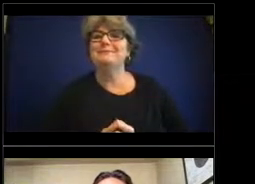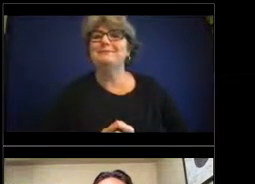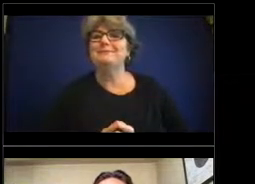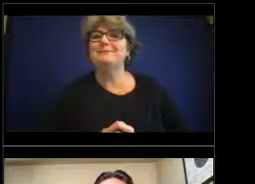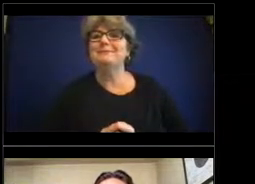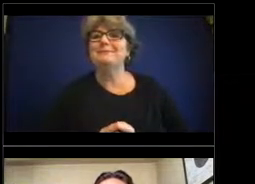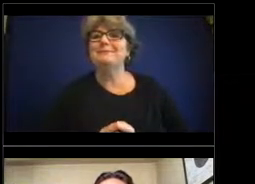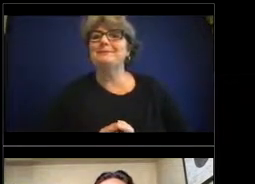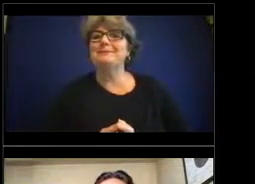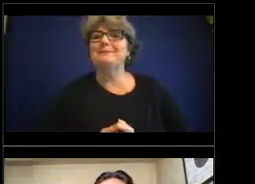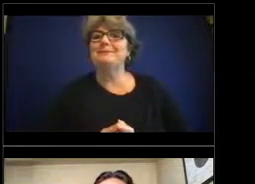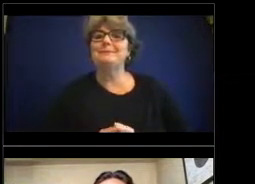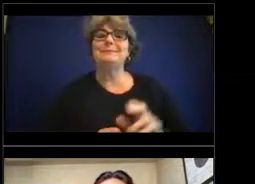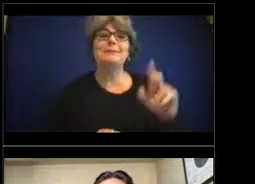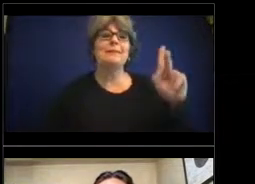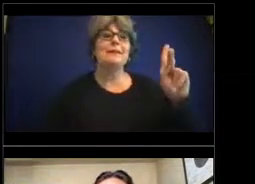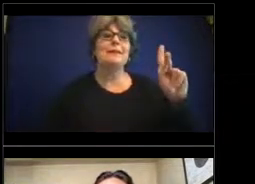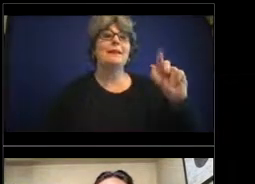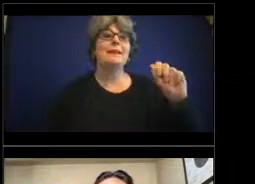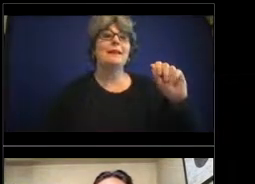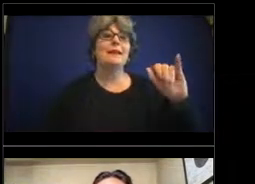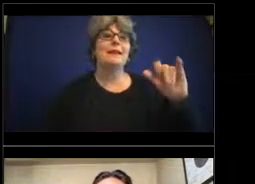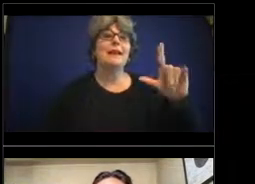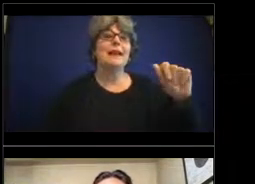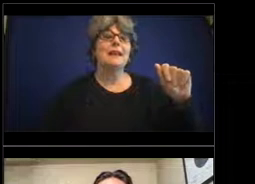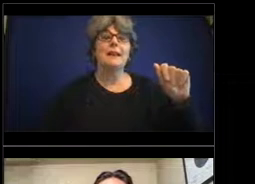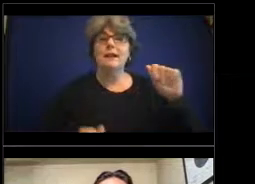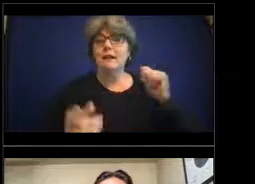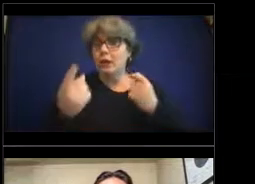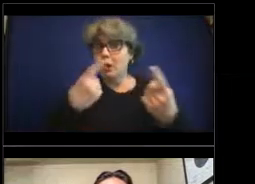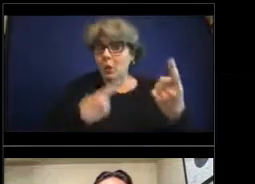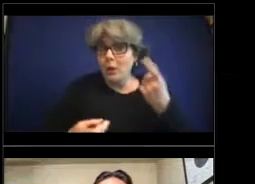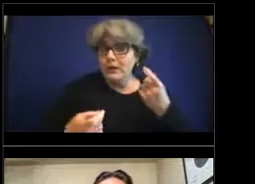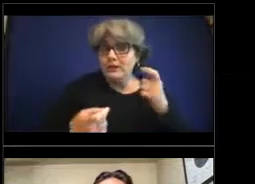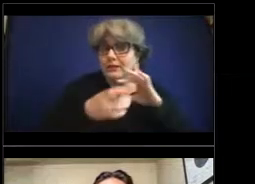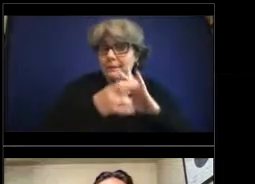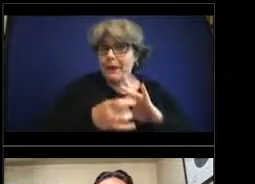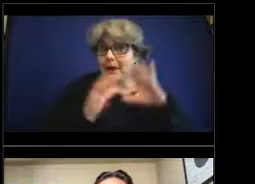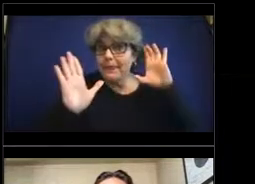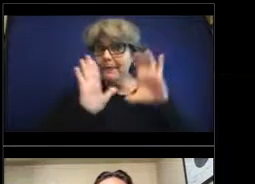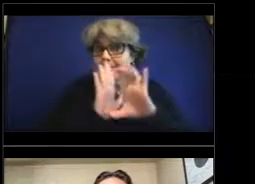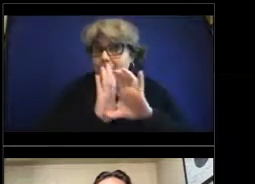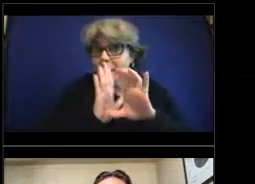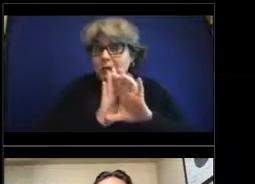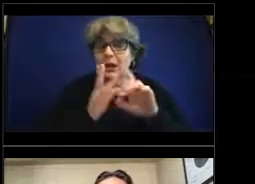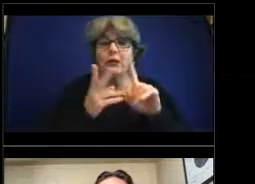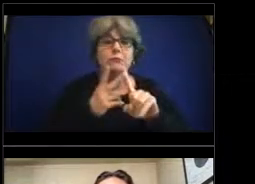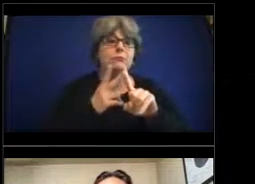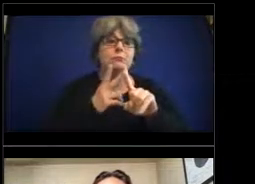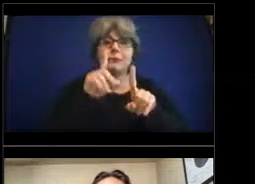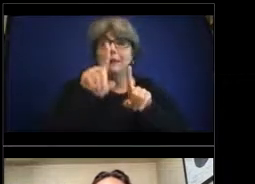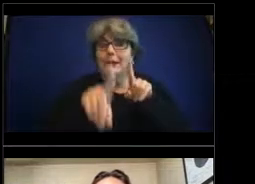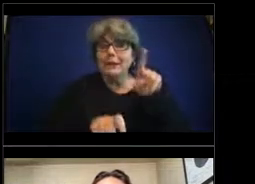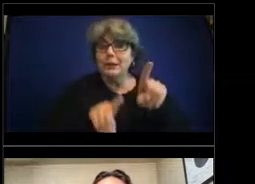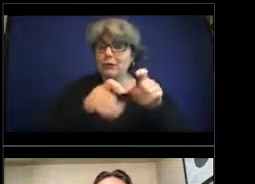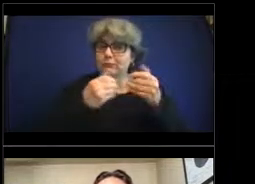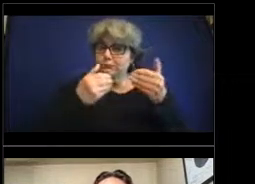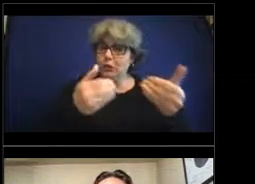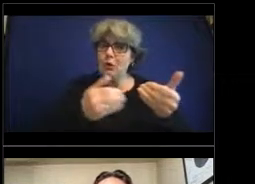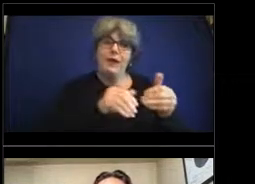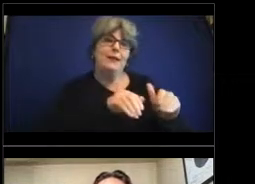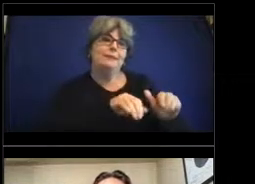All right, so if you all have any questions about this photo or any questions for Christina and Paul, please type it in the